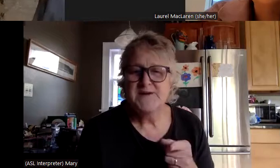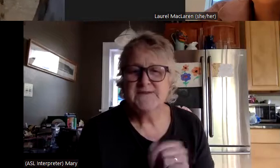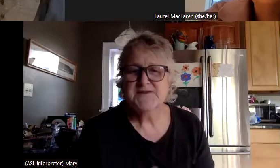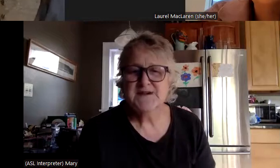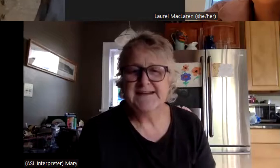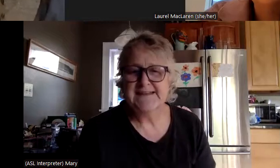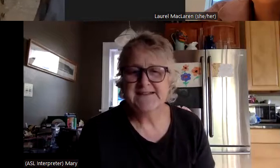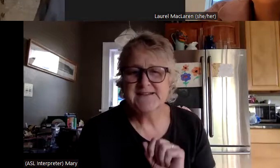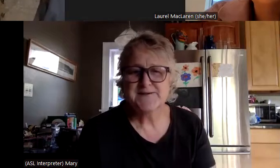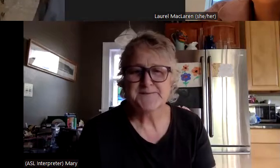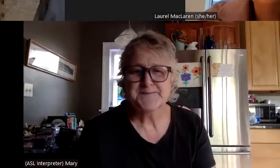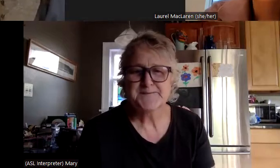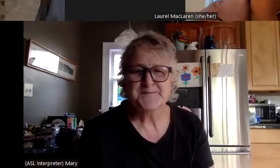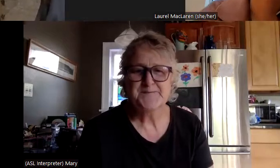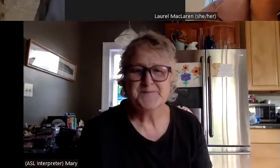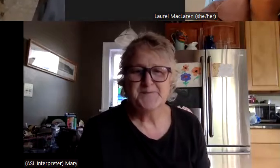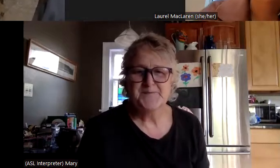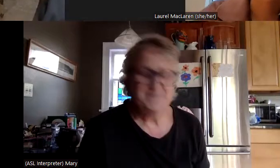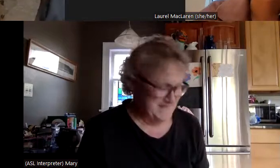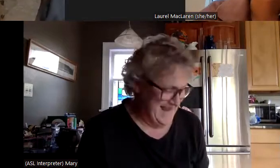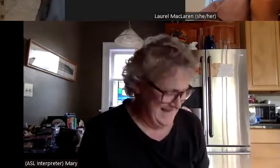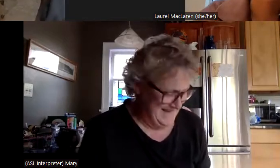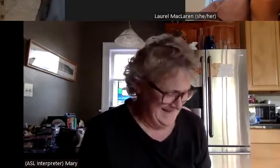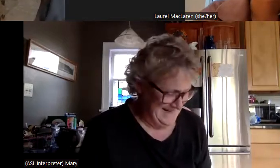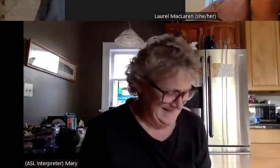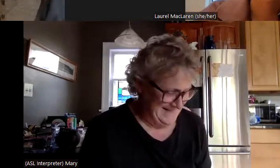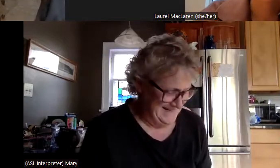Why don't you give it a try and let us know?